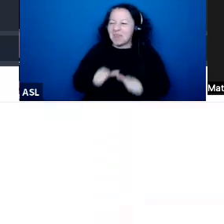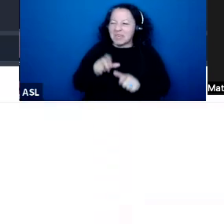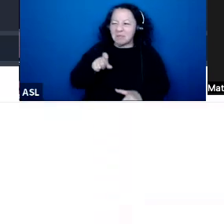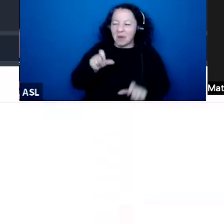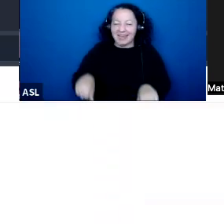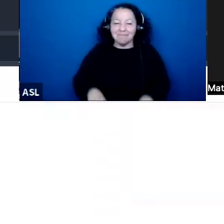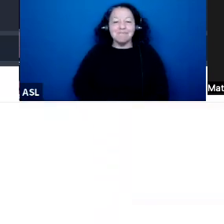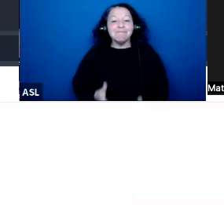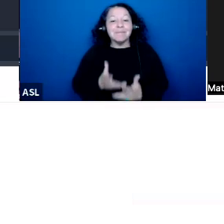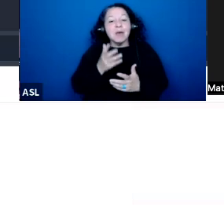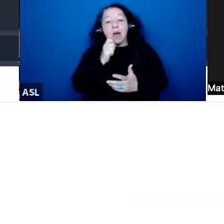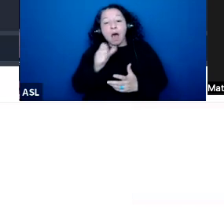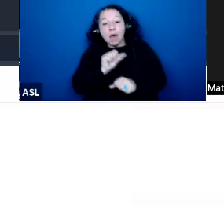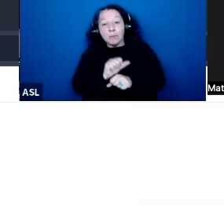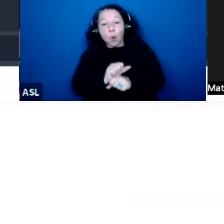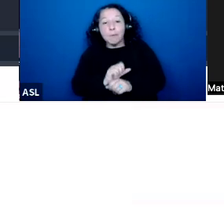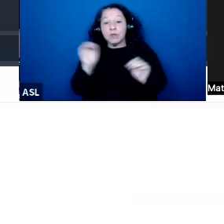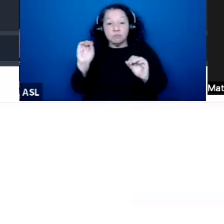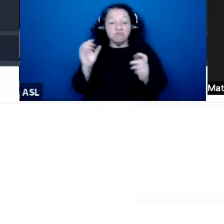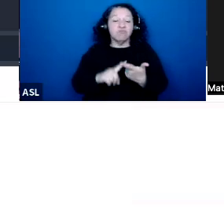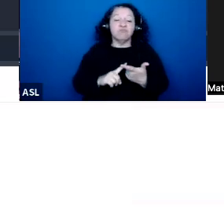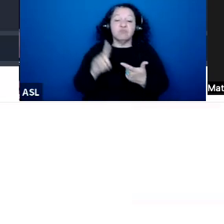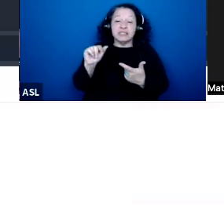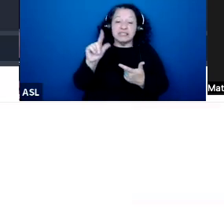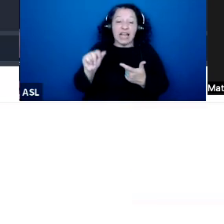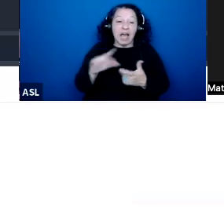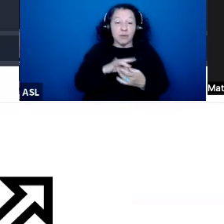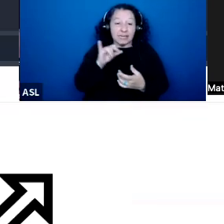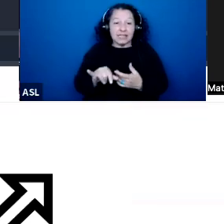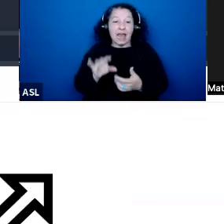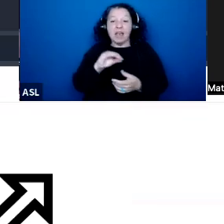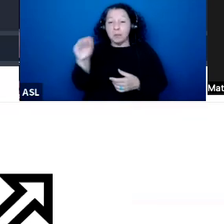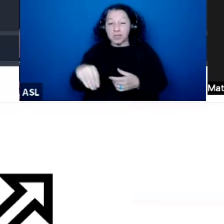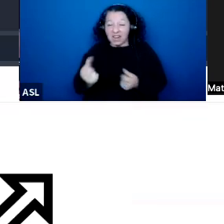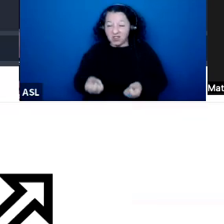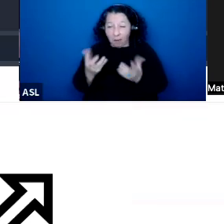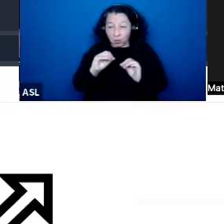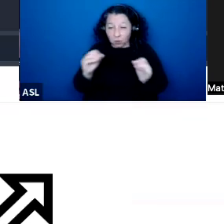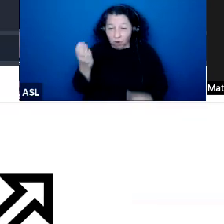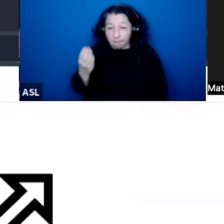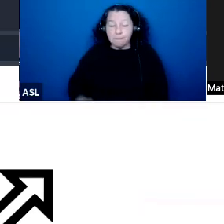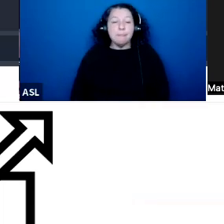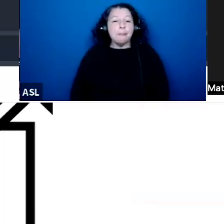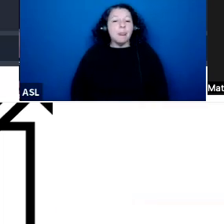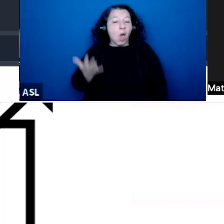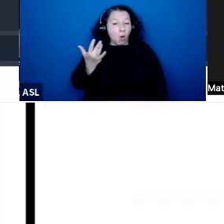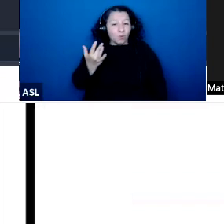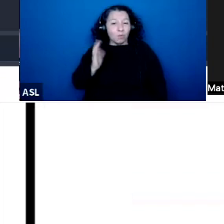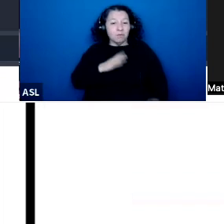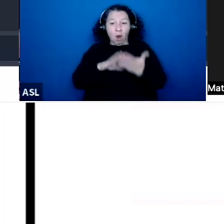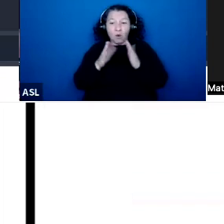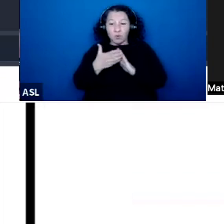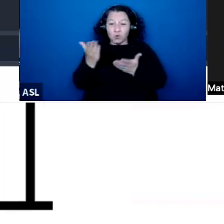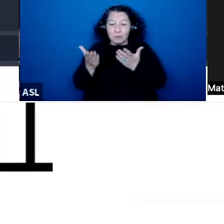And so there's a lot of data about unemployment. Sorry, there's data about unemployment rates and the